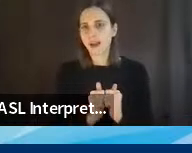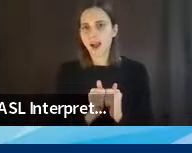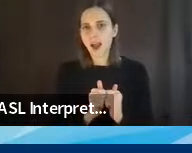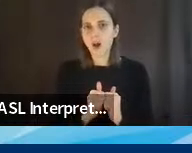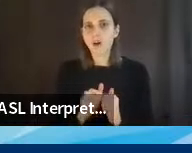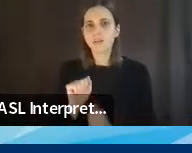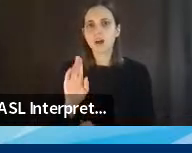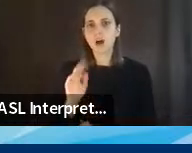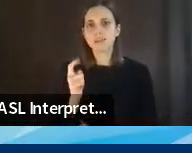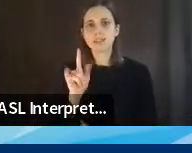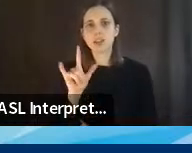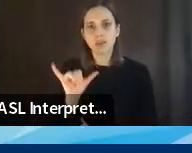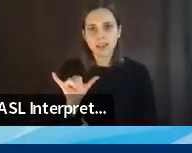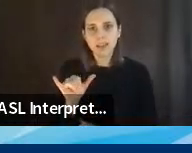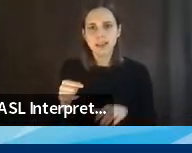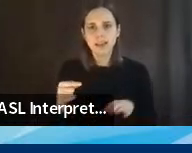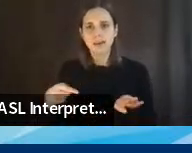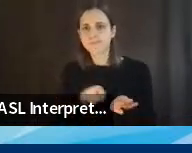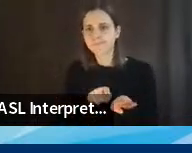they are.